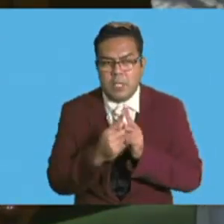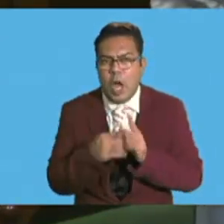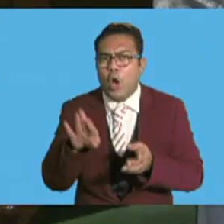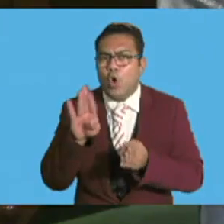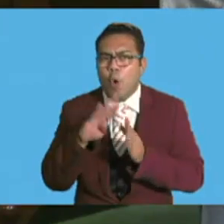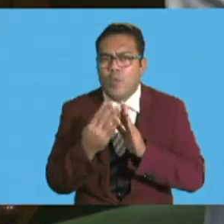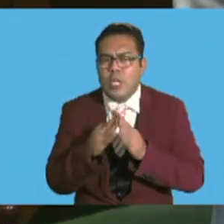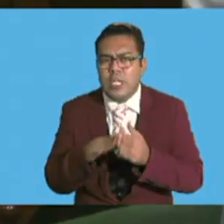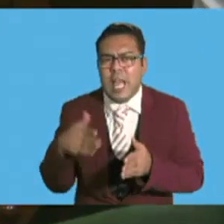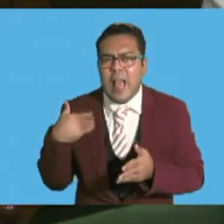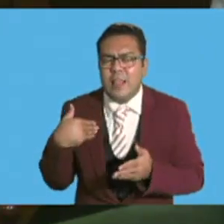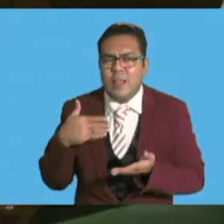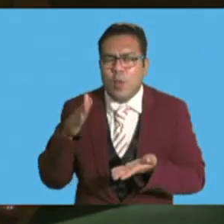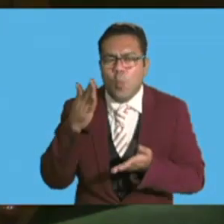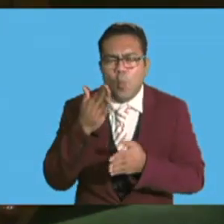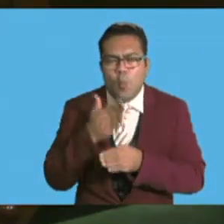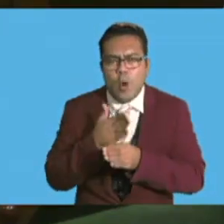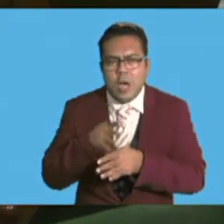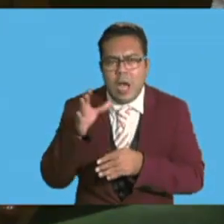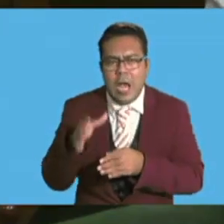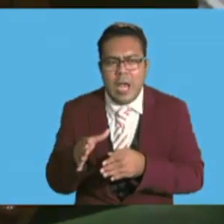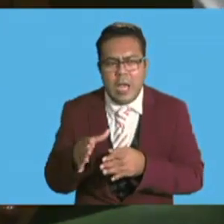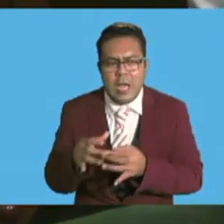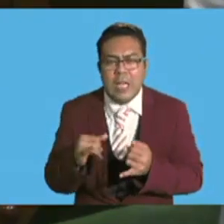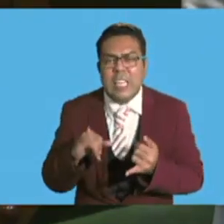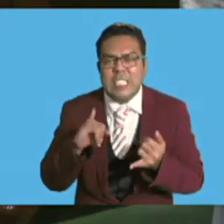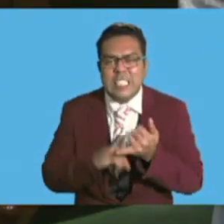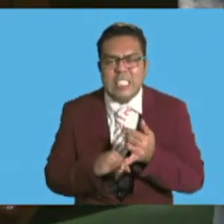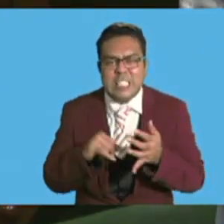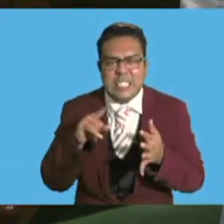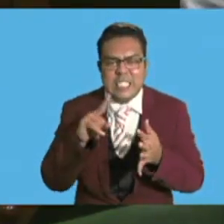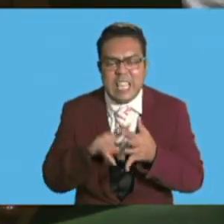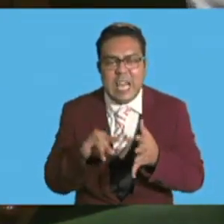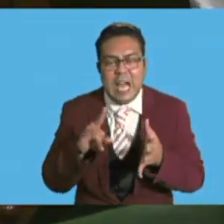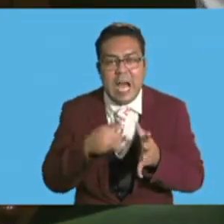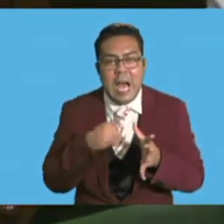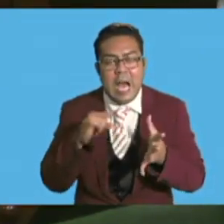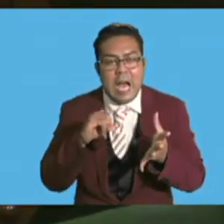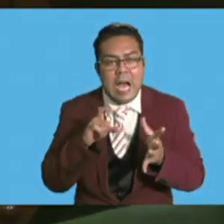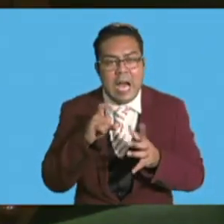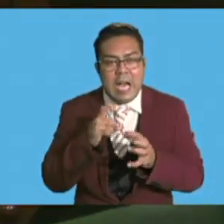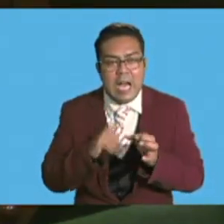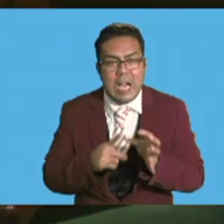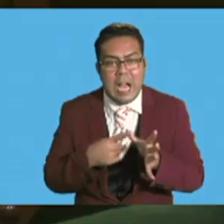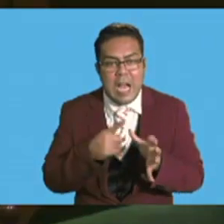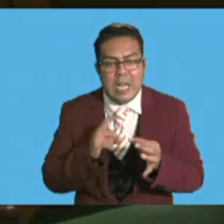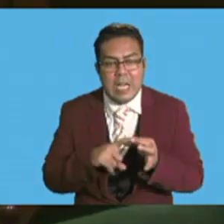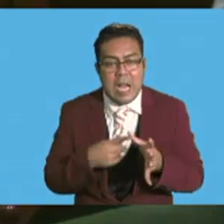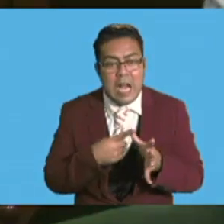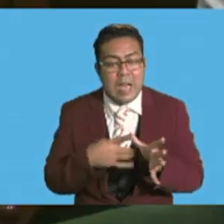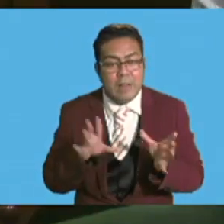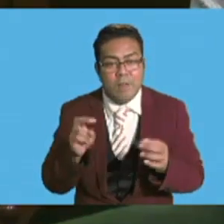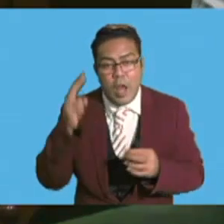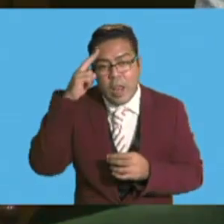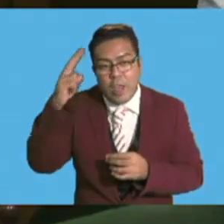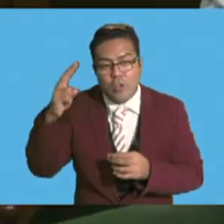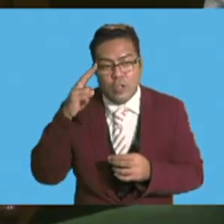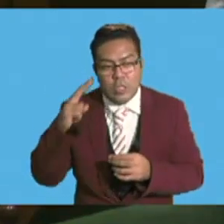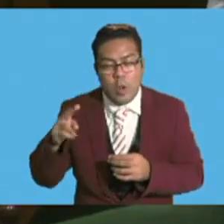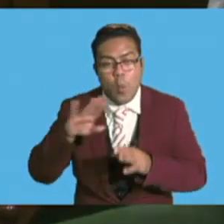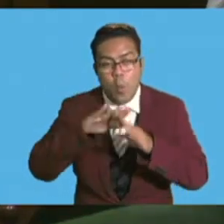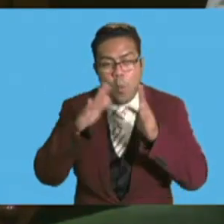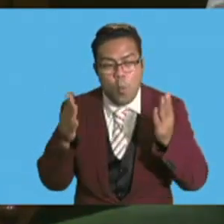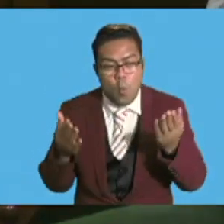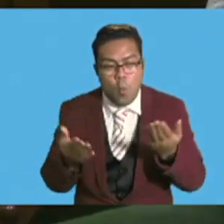health worker at Korobuli Village in Senganga Lebu, who came all the way to Wunindawa to celebrate with us National